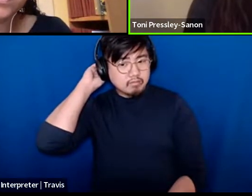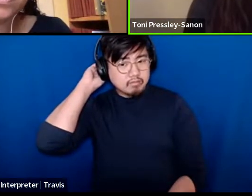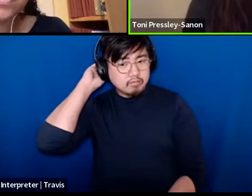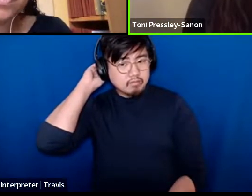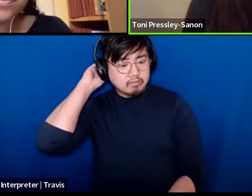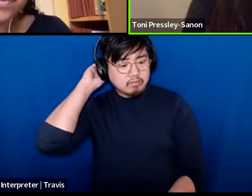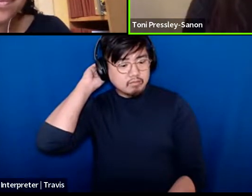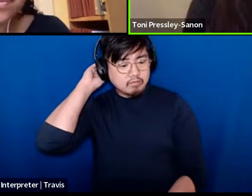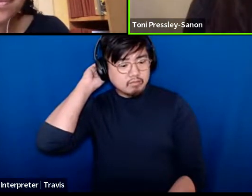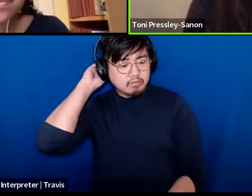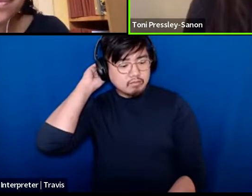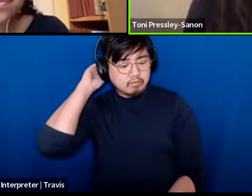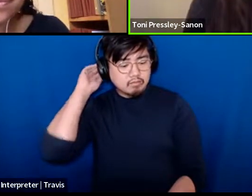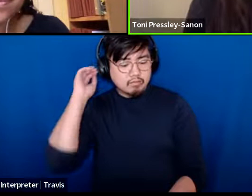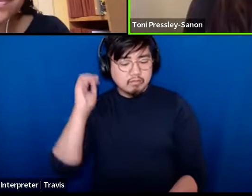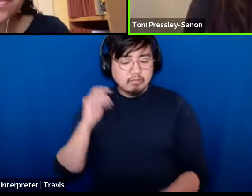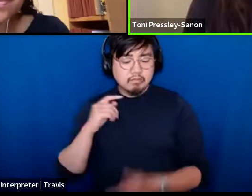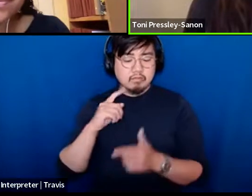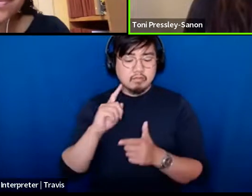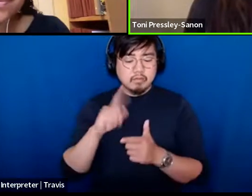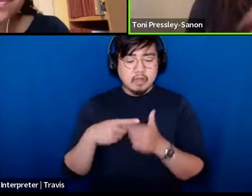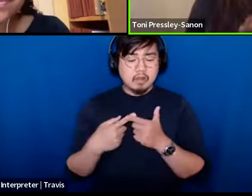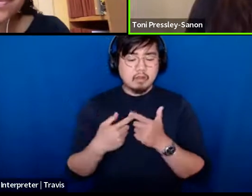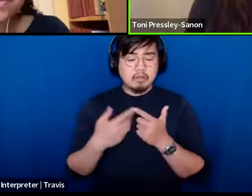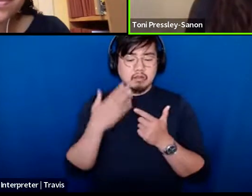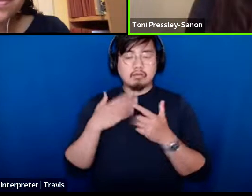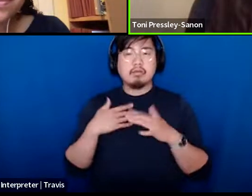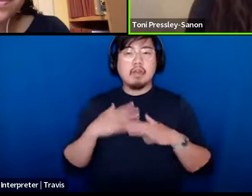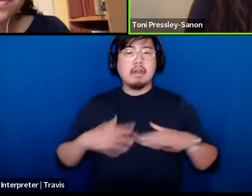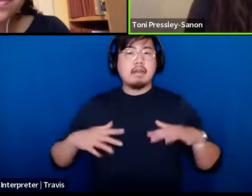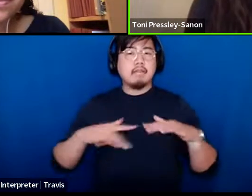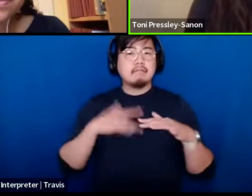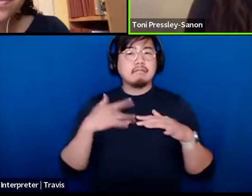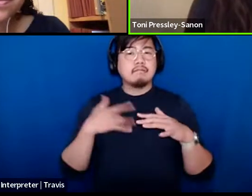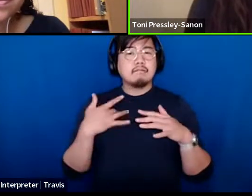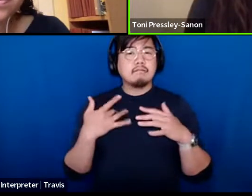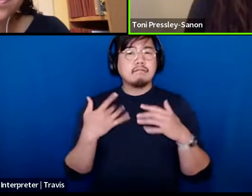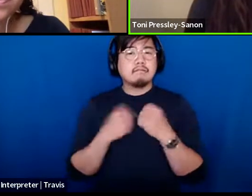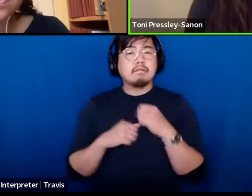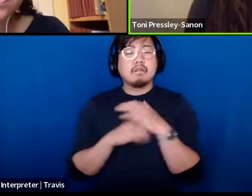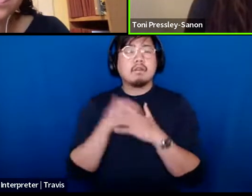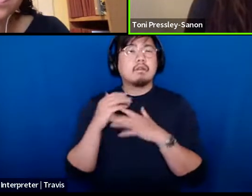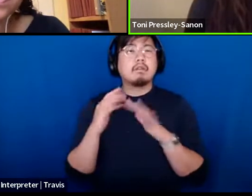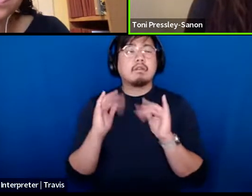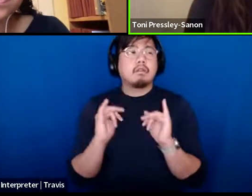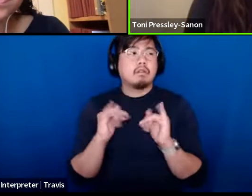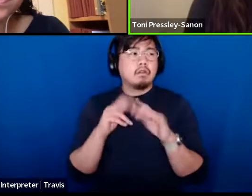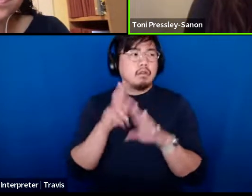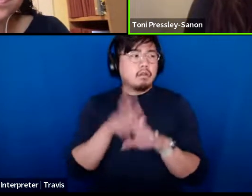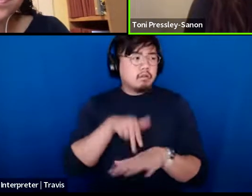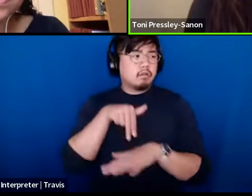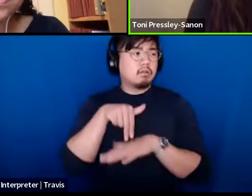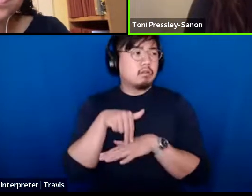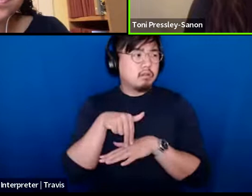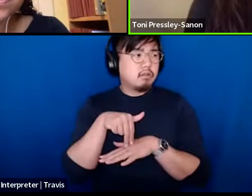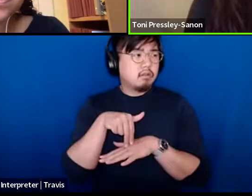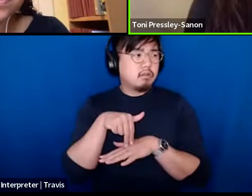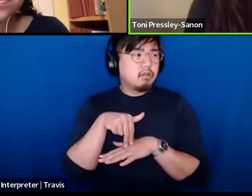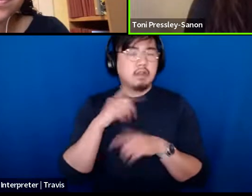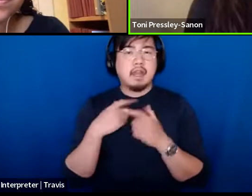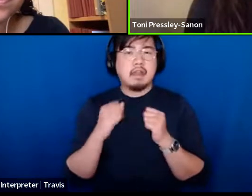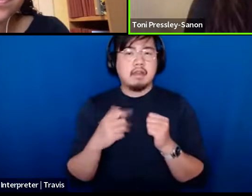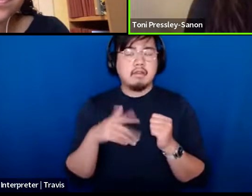I can get up from my little cushion, right? With a sense of expansiveness, with a sense of